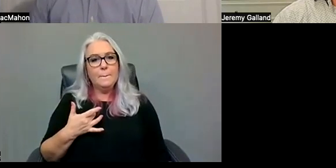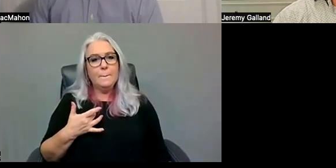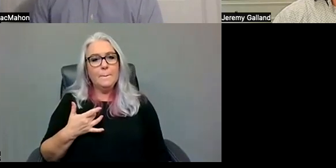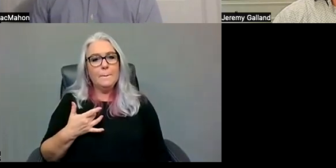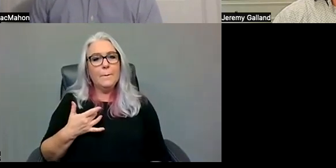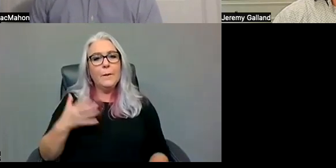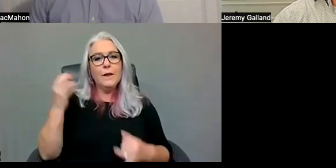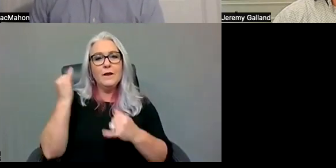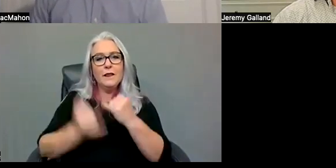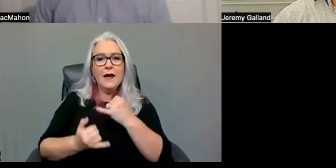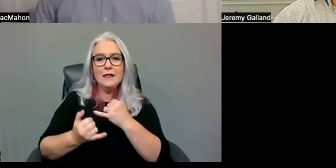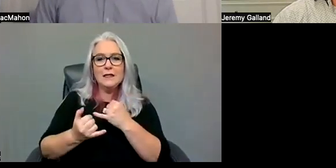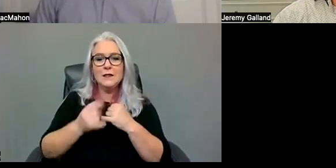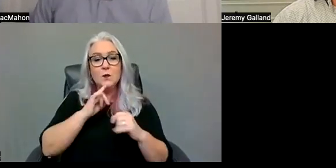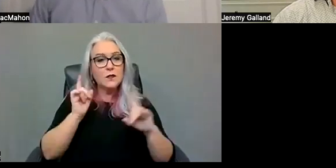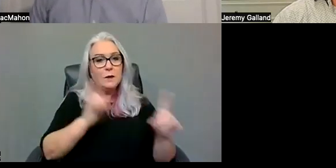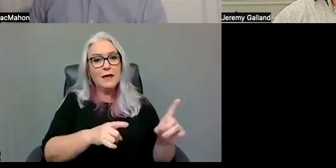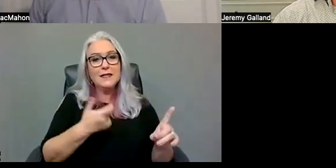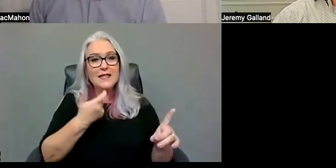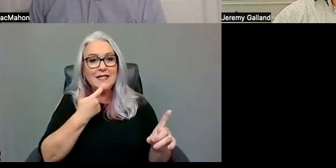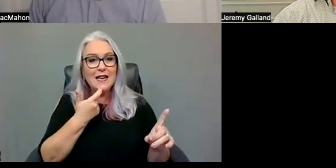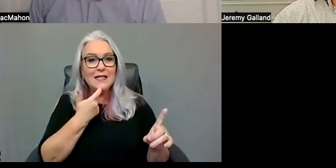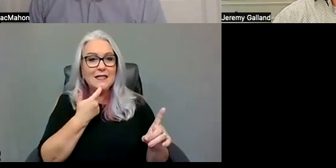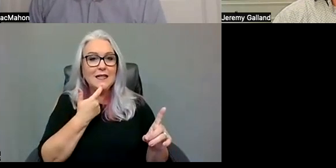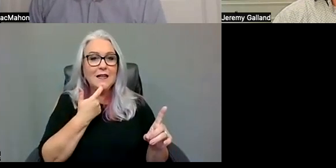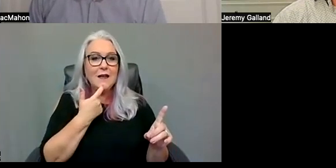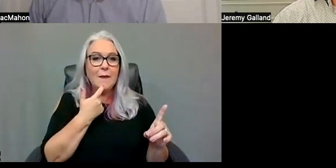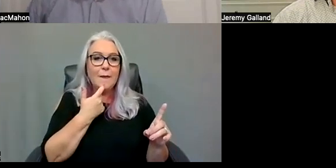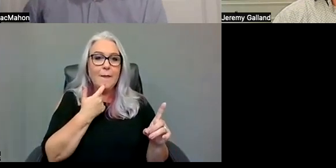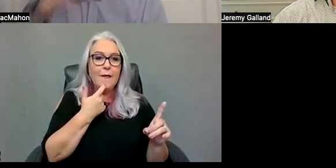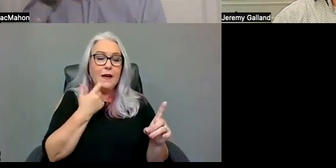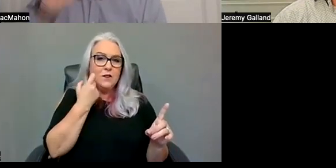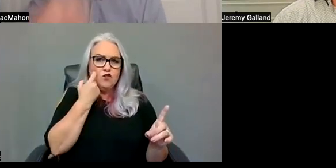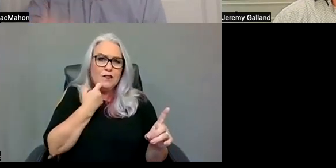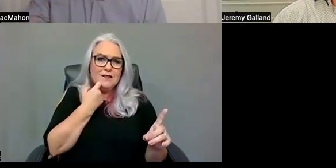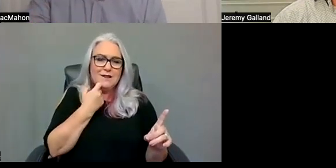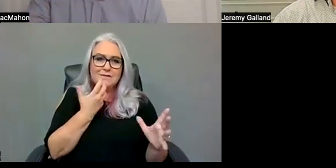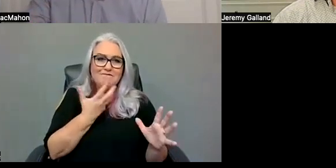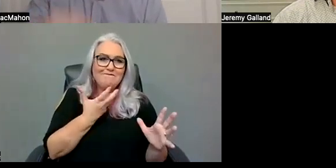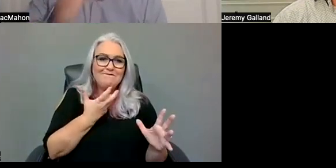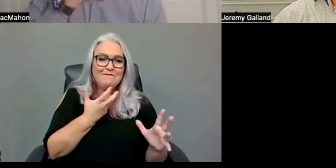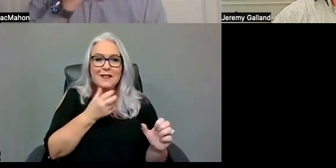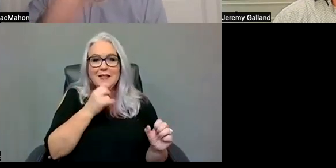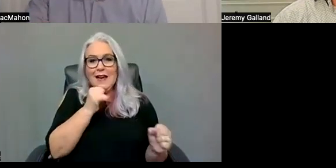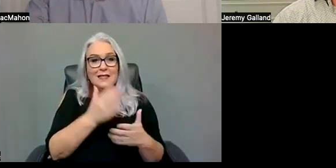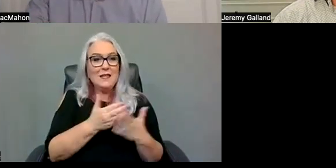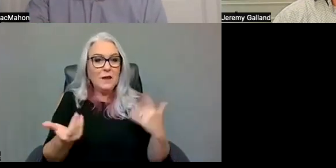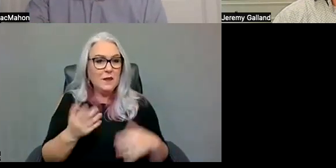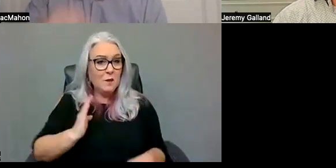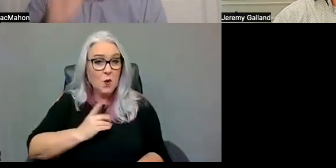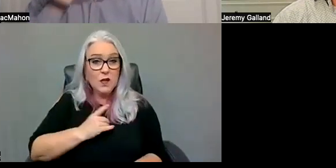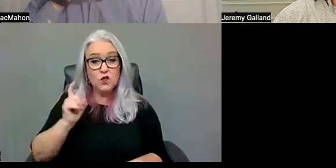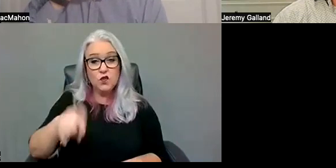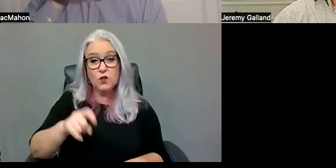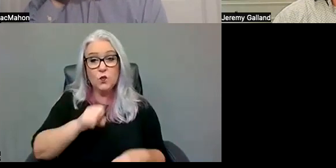last response that states that it's just not something that the board should handle, because